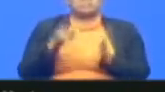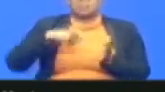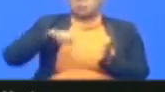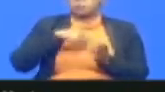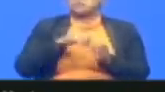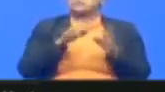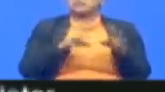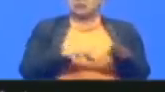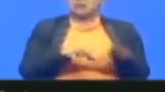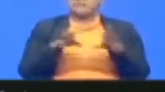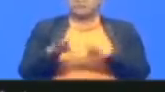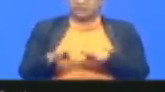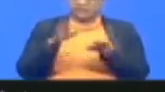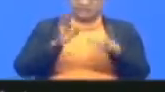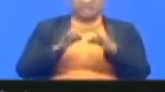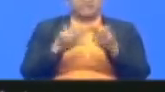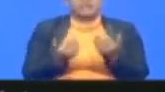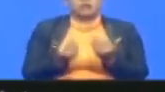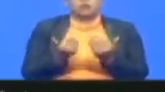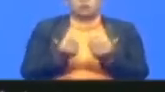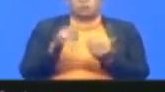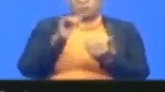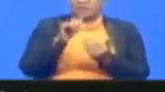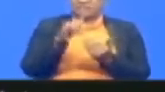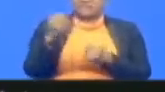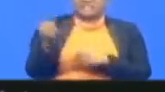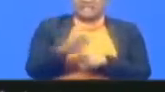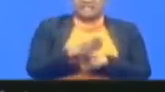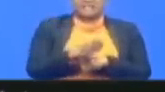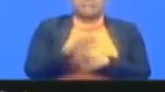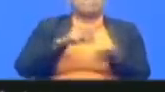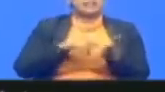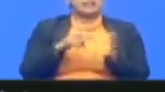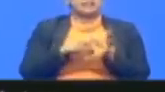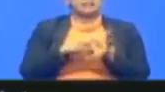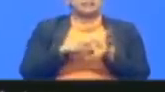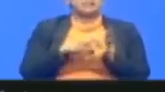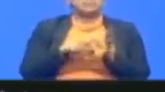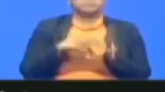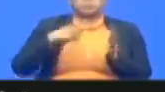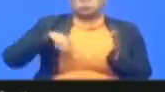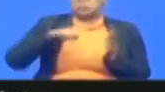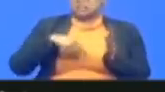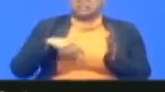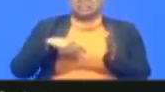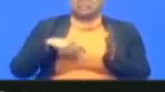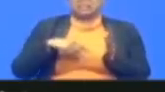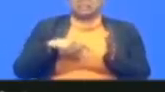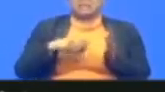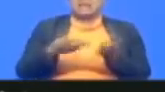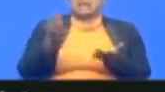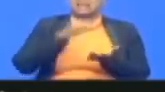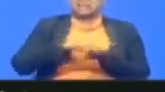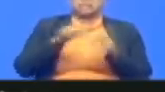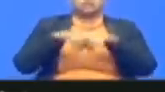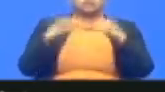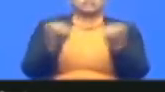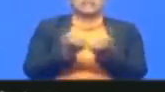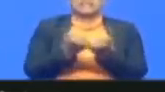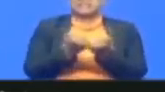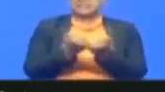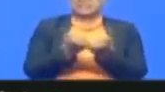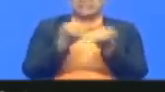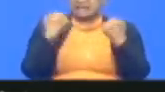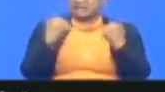sasa wakiondoa hiyo budget ya kisoma aondoe subsidies fertilizers ni kumaanisha kwamba mtu tutarudi kwa ile society ambayo ni eat